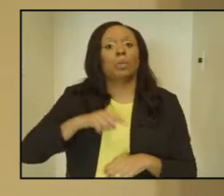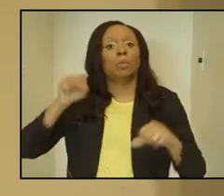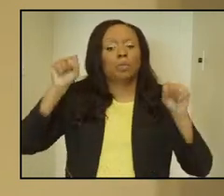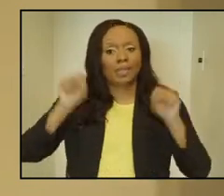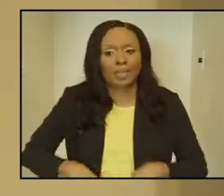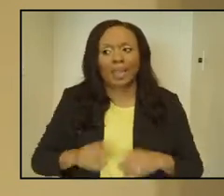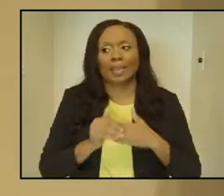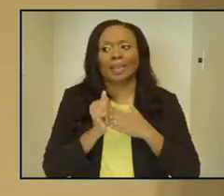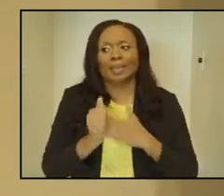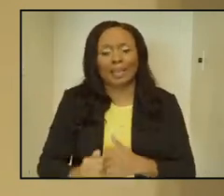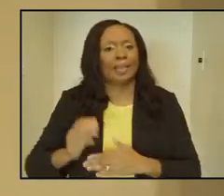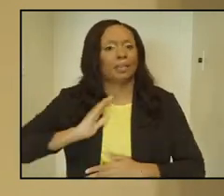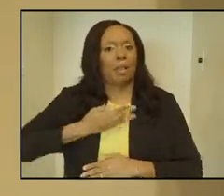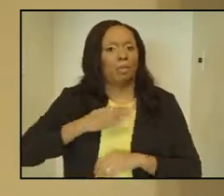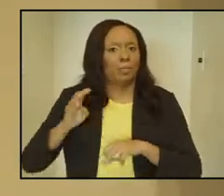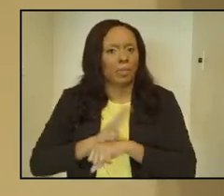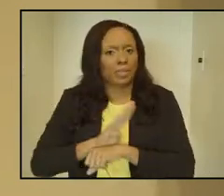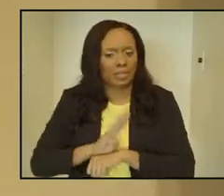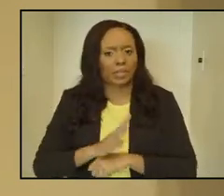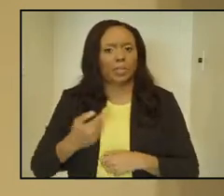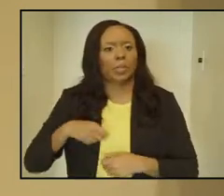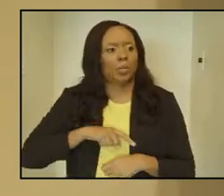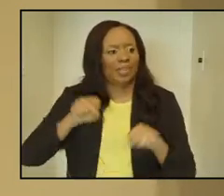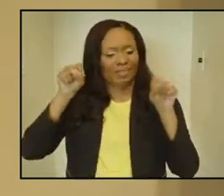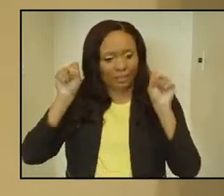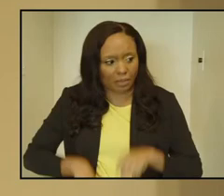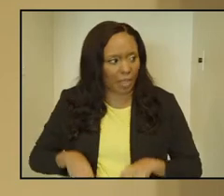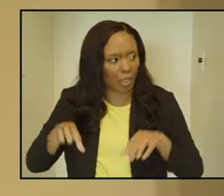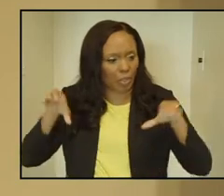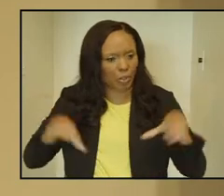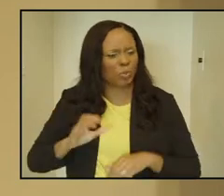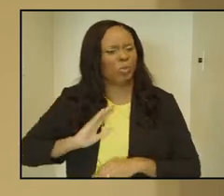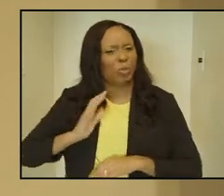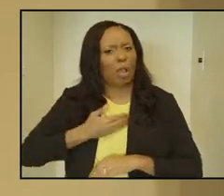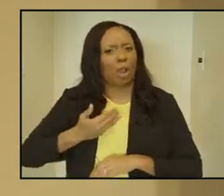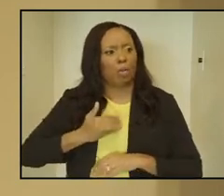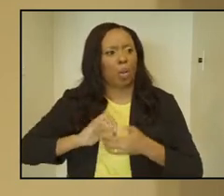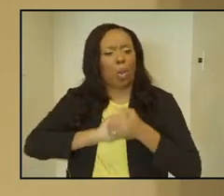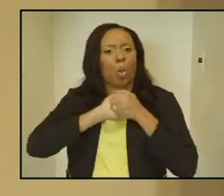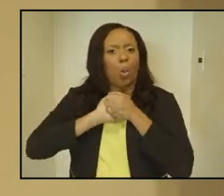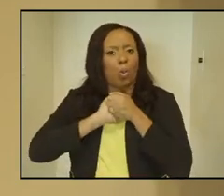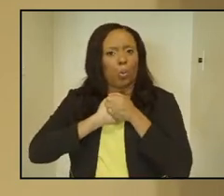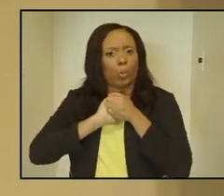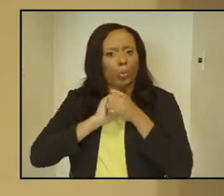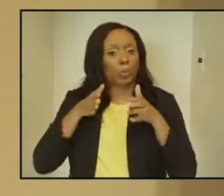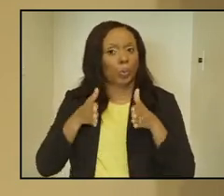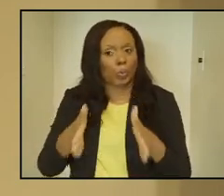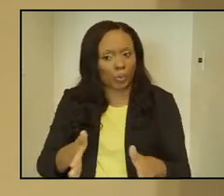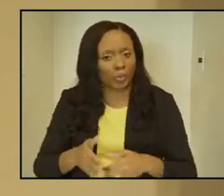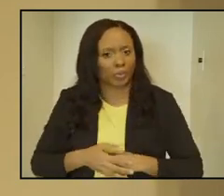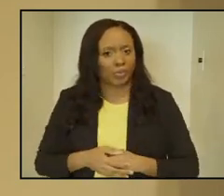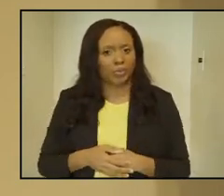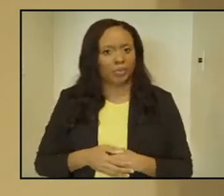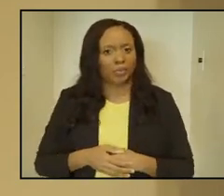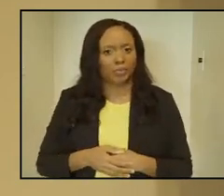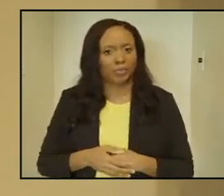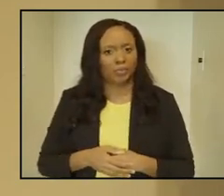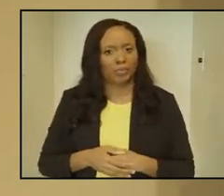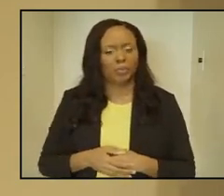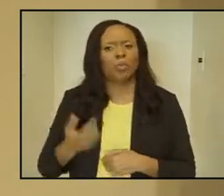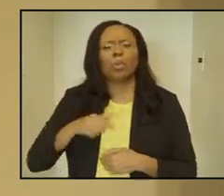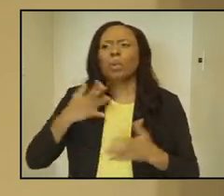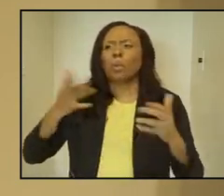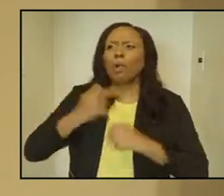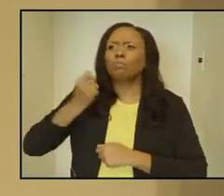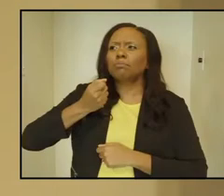own affairs with respect to being anchored in sound principles that have come from that deconstruction and that understanding